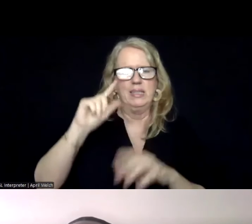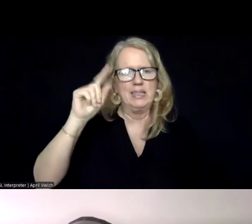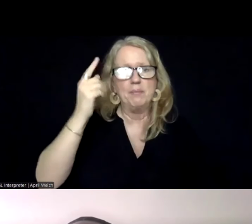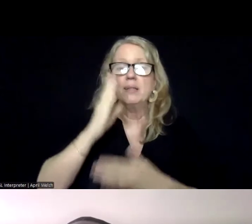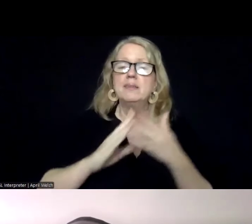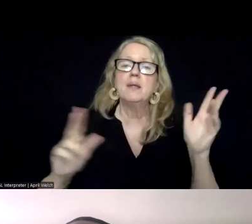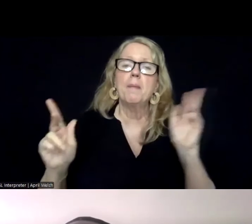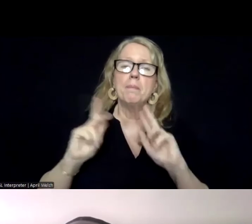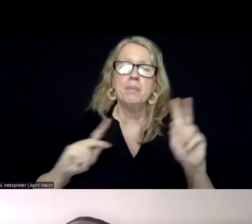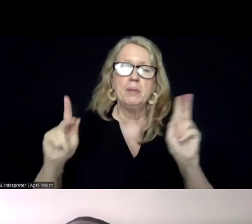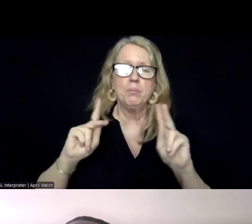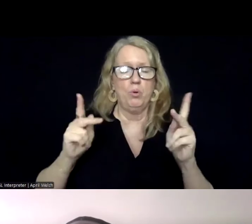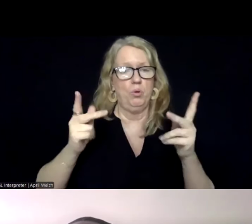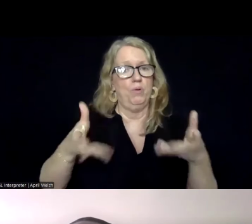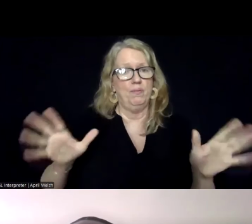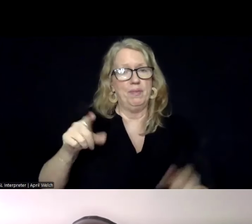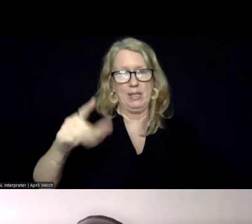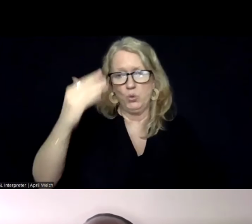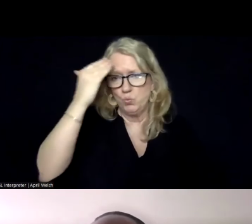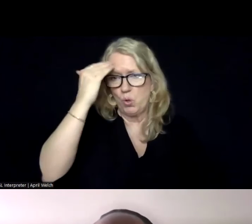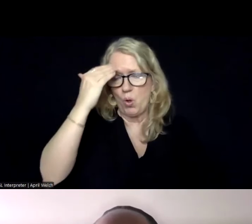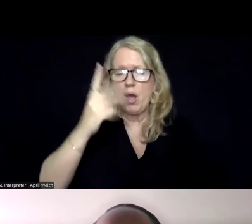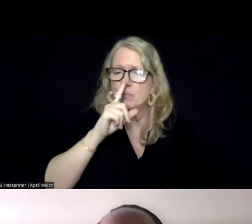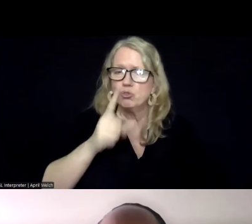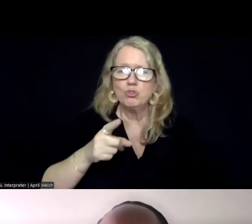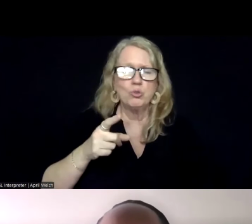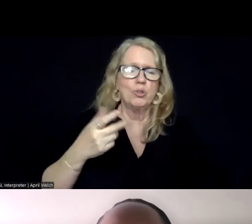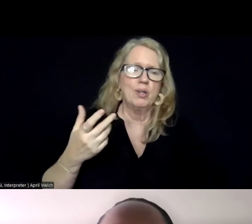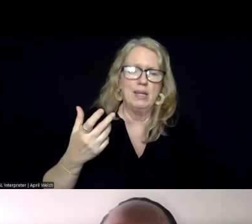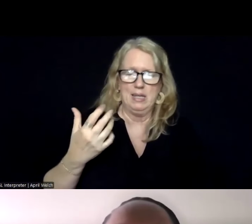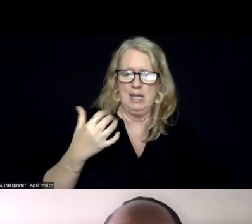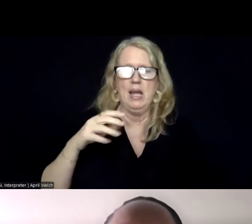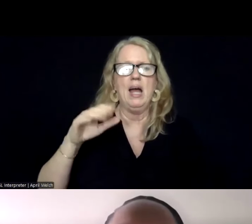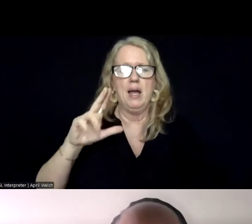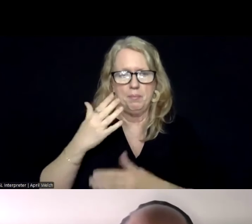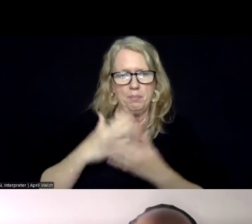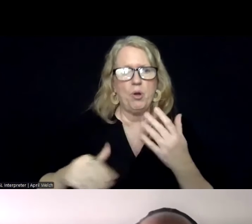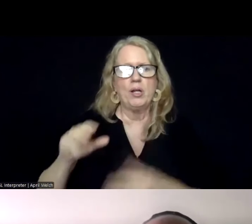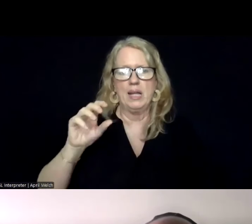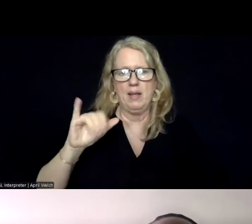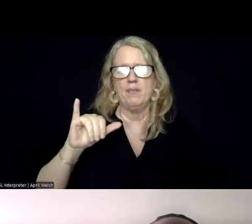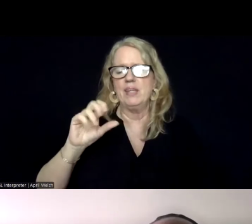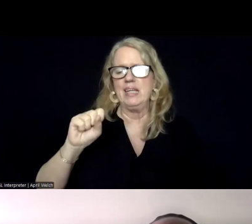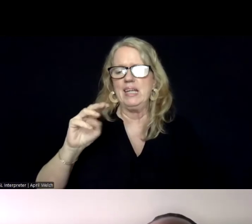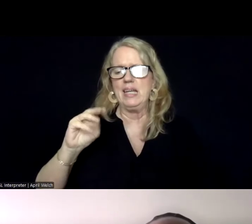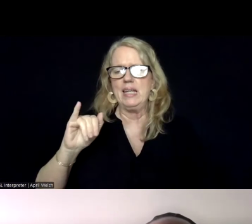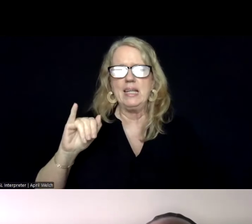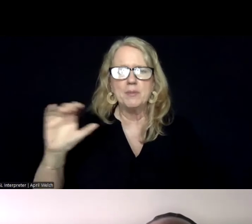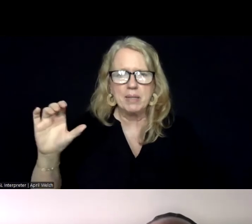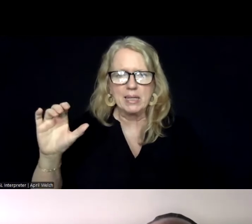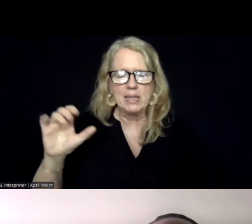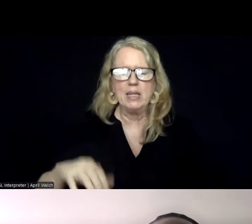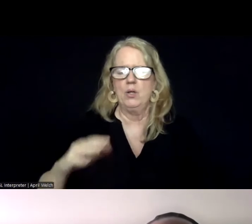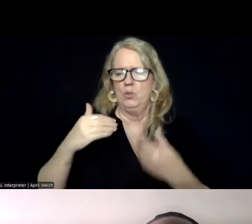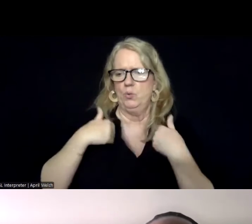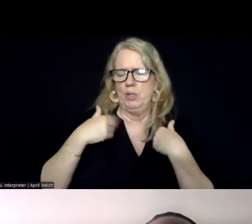people that you know, I'm sure, are members of the ISMIC, but we have 12,